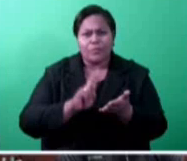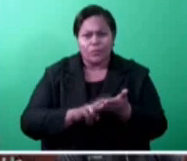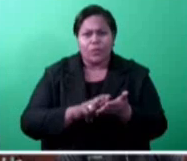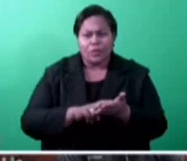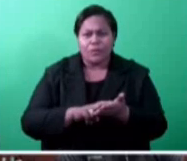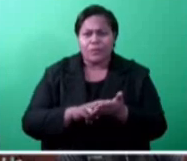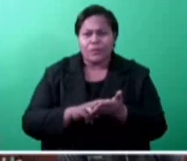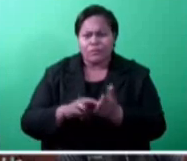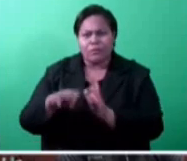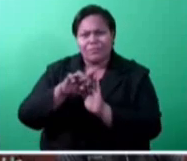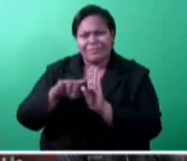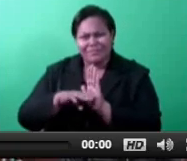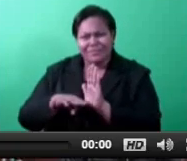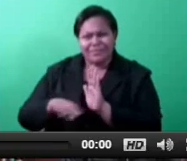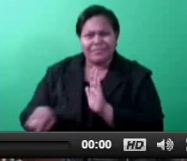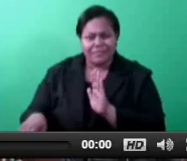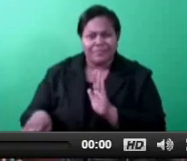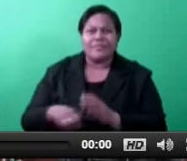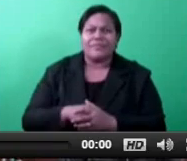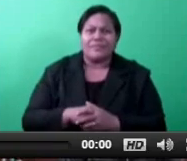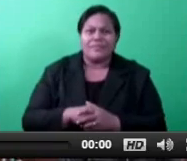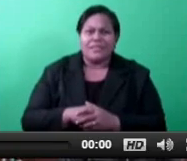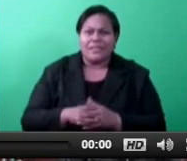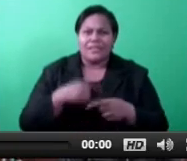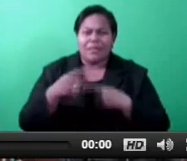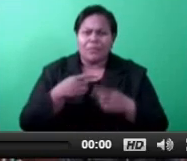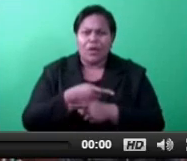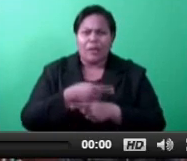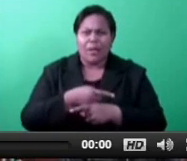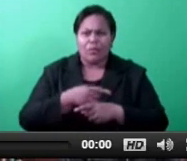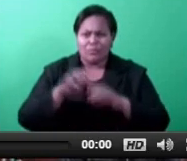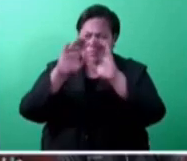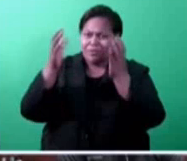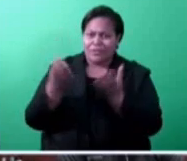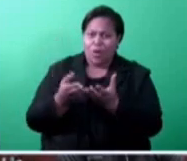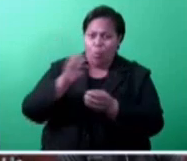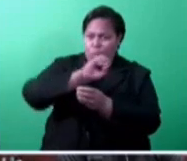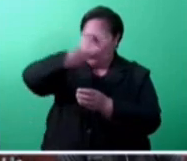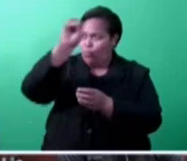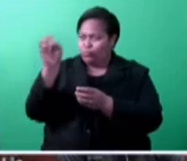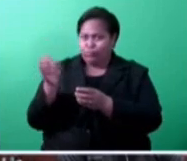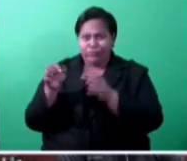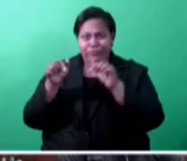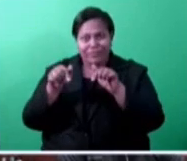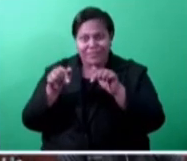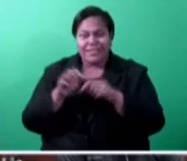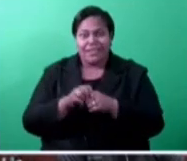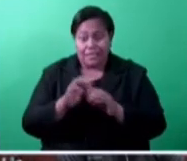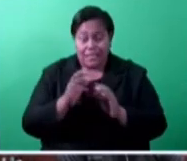Montreal Protocol on substances that deplete the ozone layer. The Standing Committee is established under Section